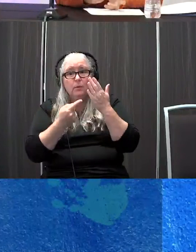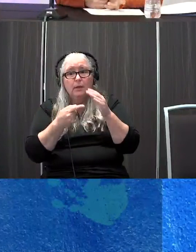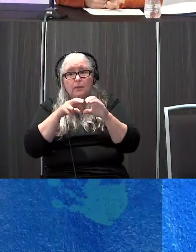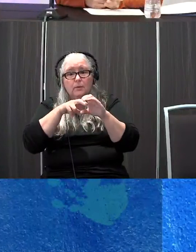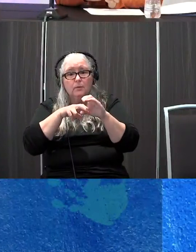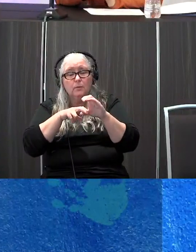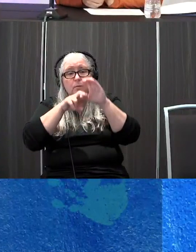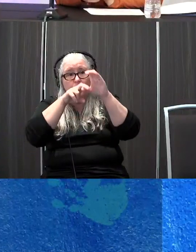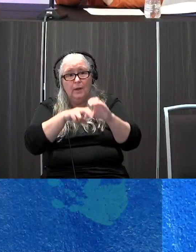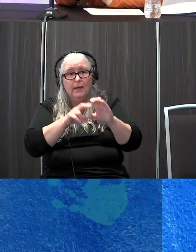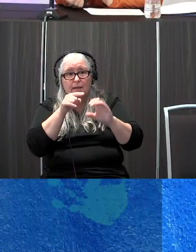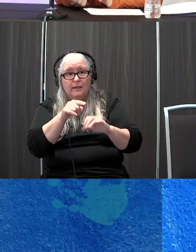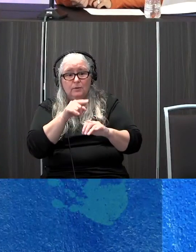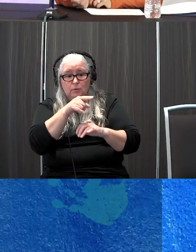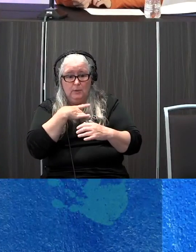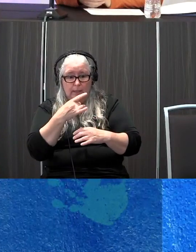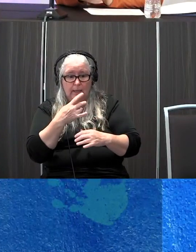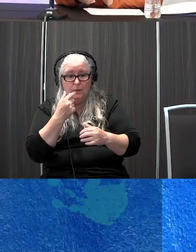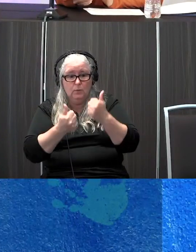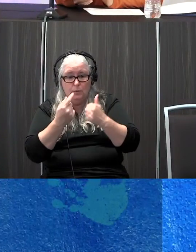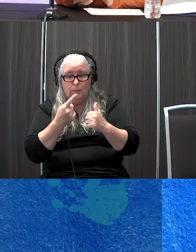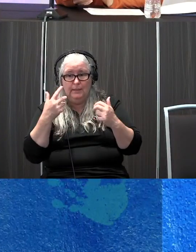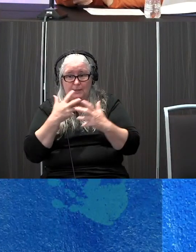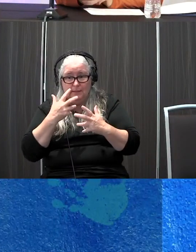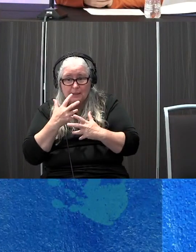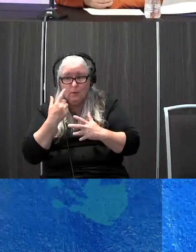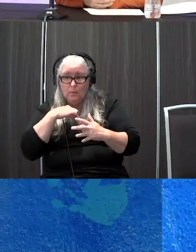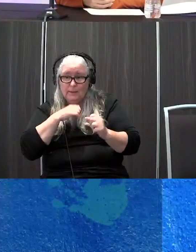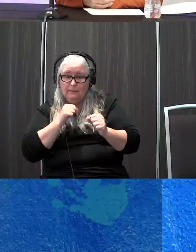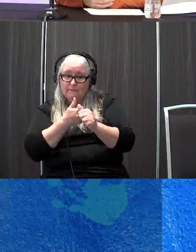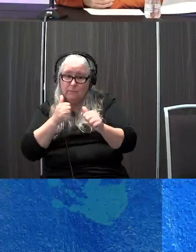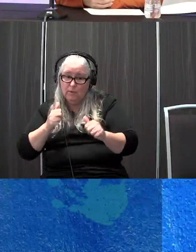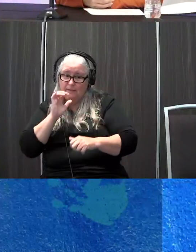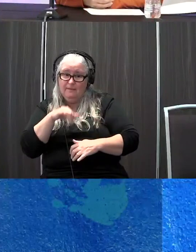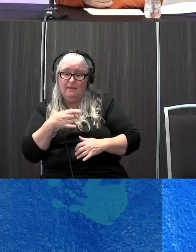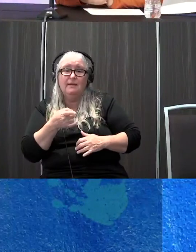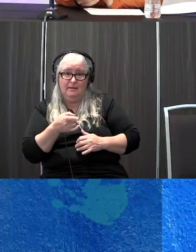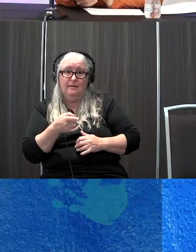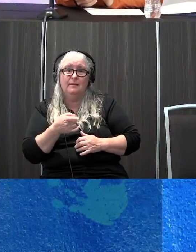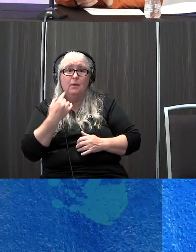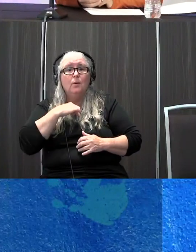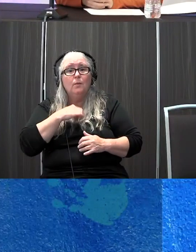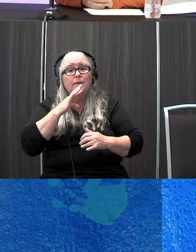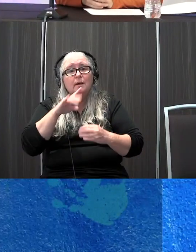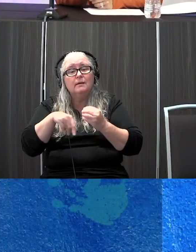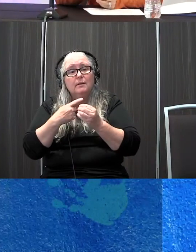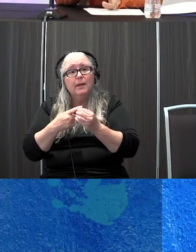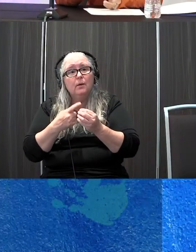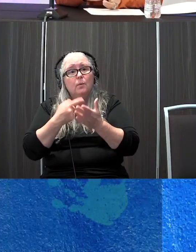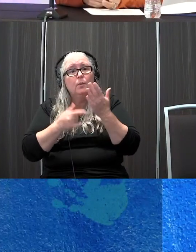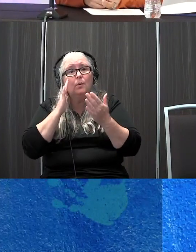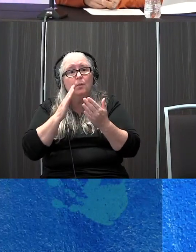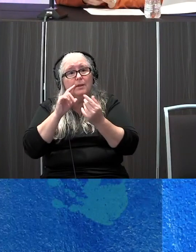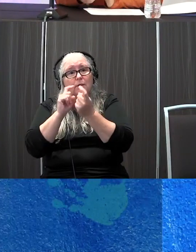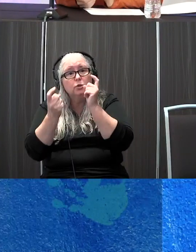liked. He had input, which ones were going to cause a lot of anxiety, so we could avoid those. We talked about the Disney things are going to change, or that you were going to